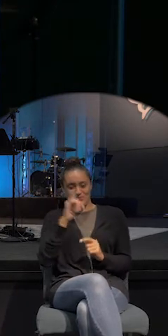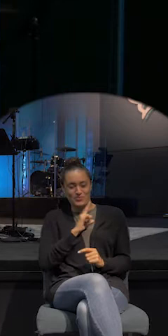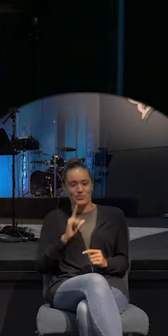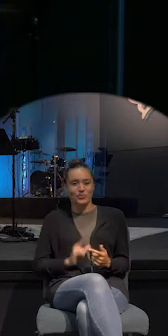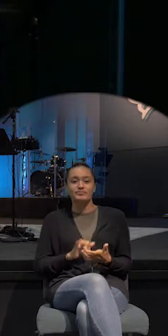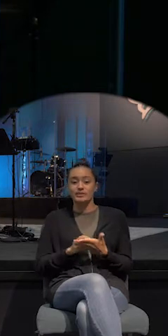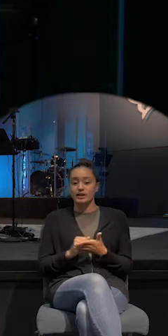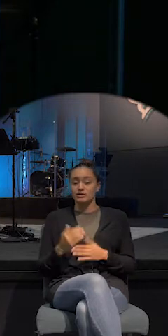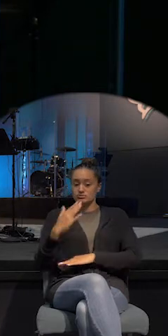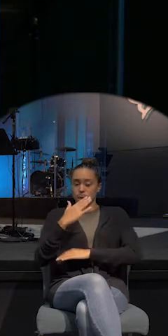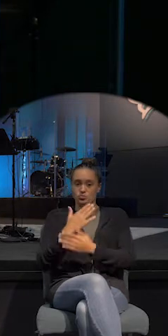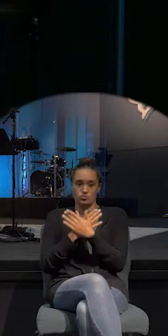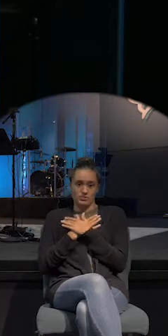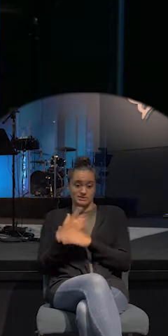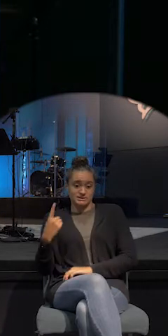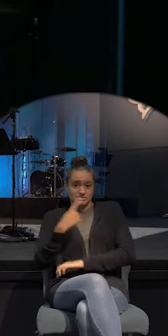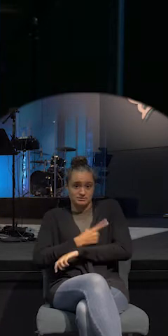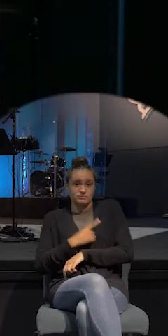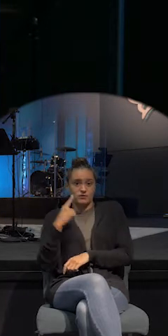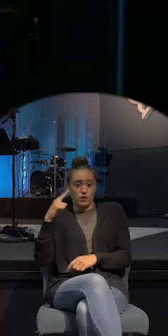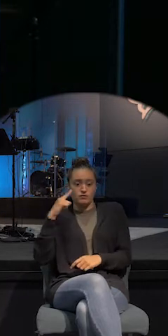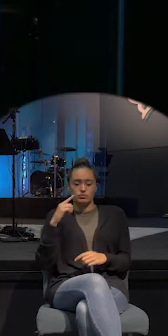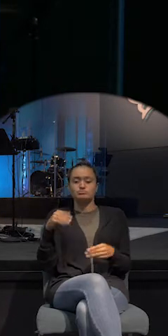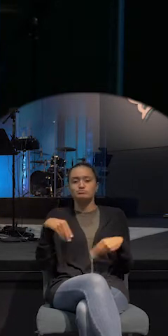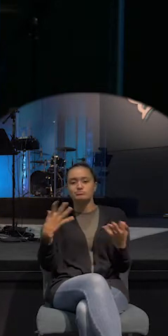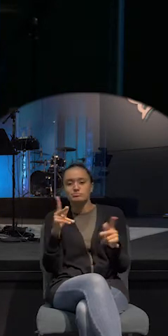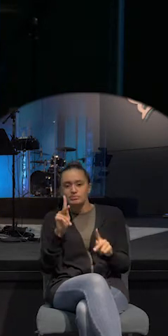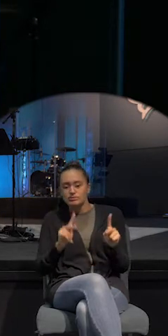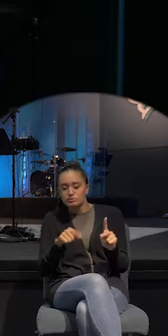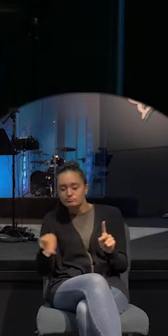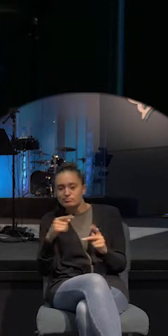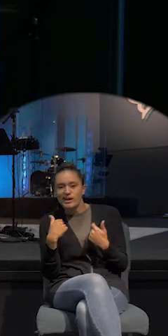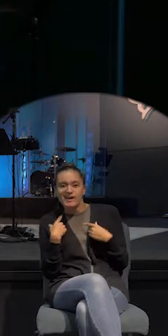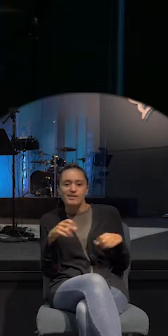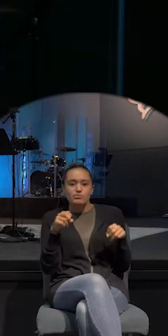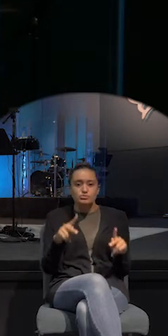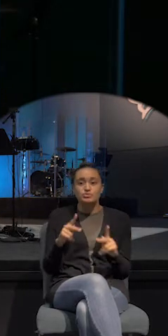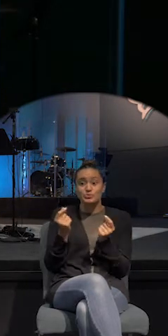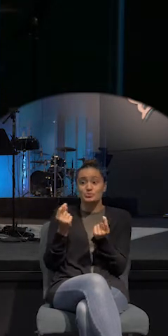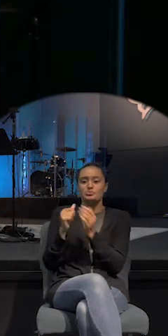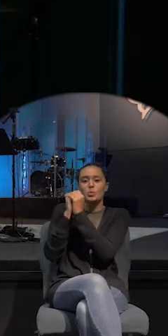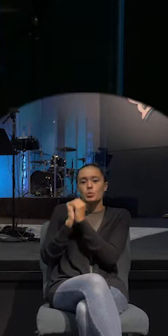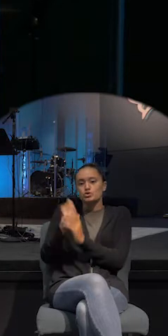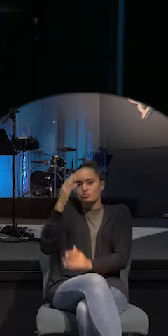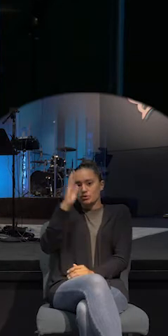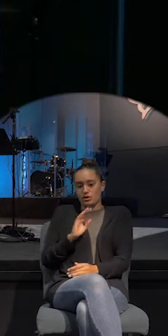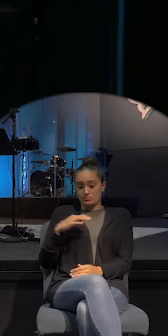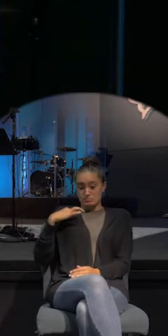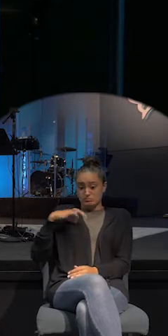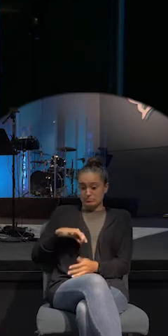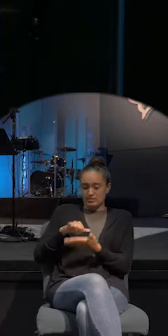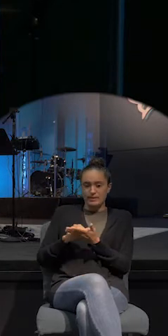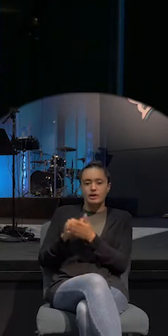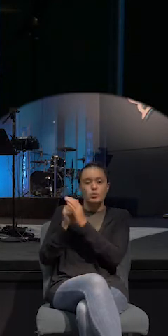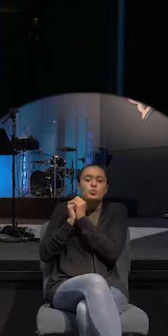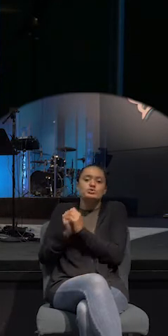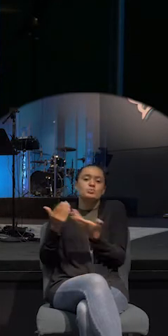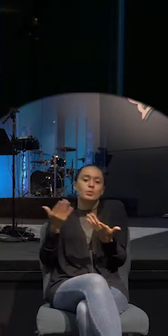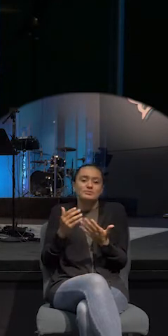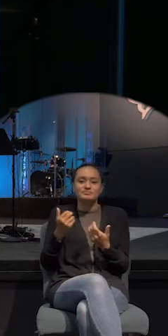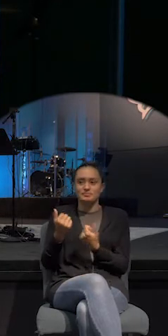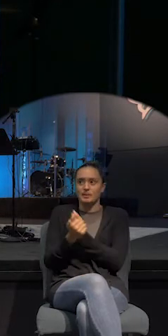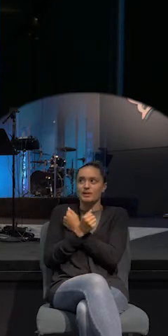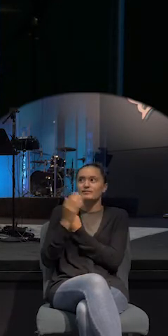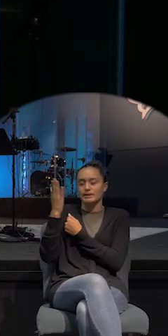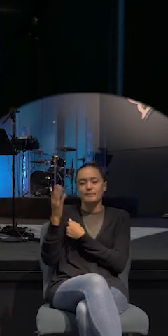Sabbath rest was intended to give people an opportunity to worship God. And the fruit of such worship would be loving